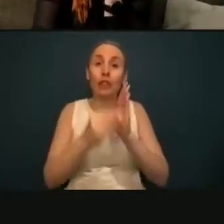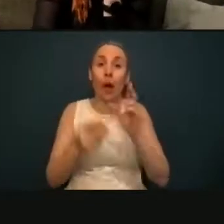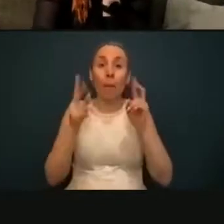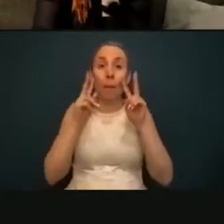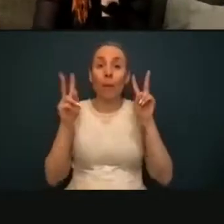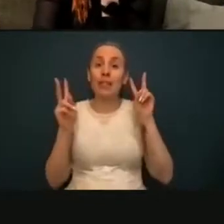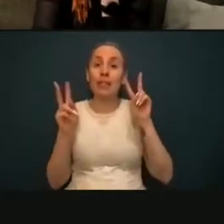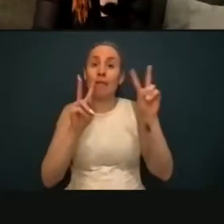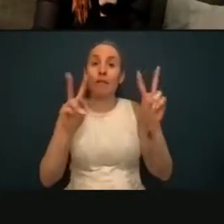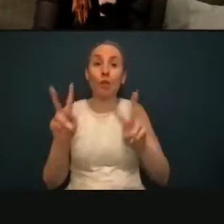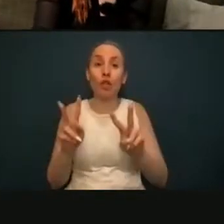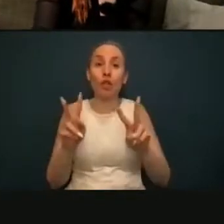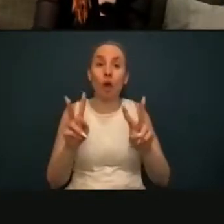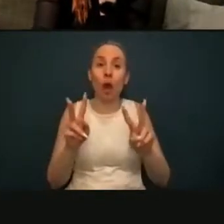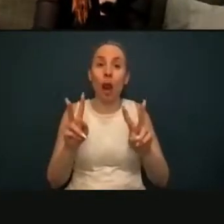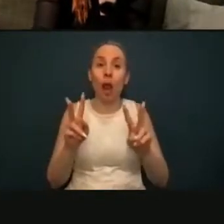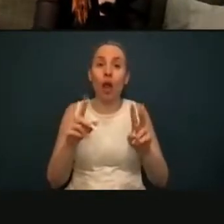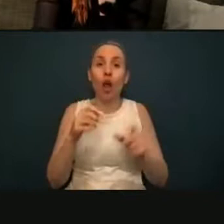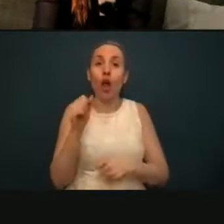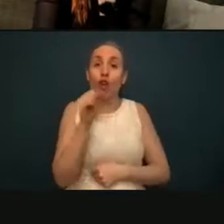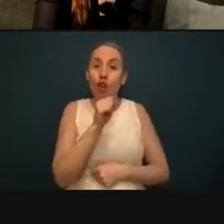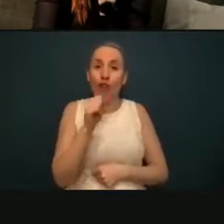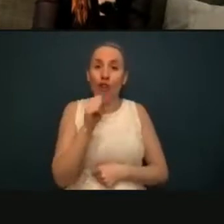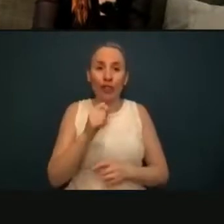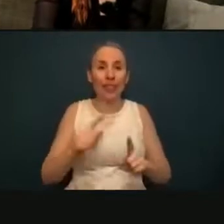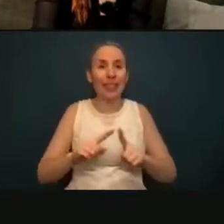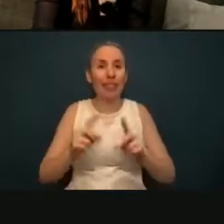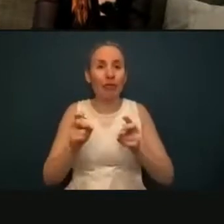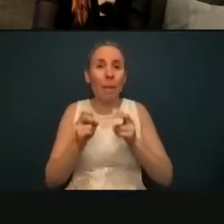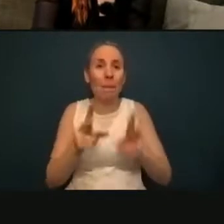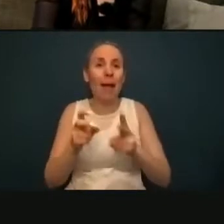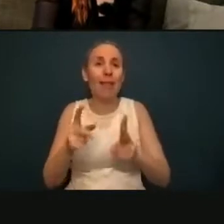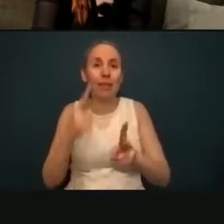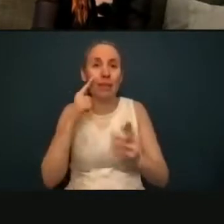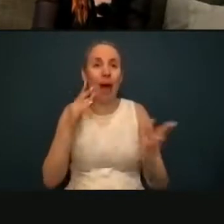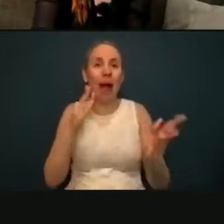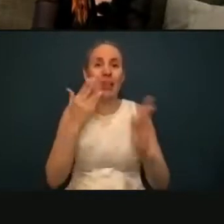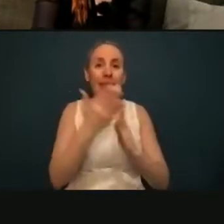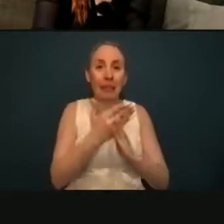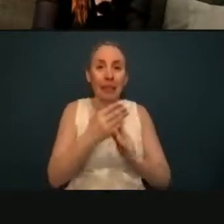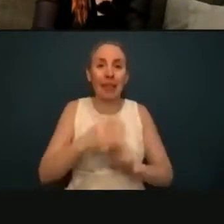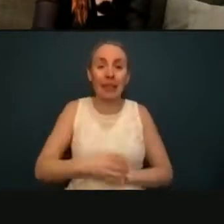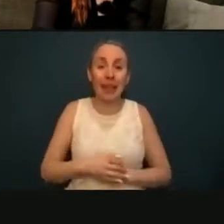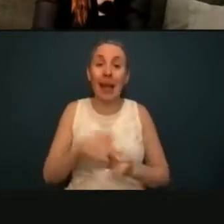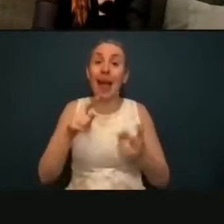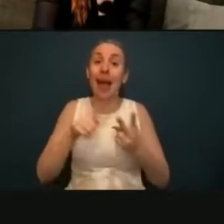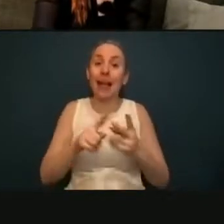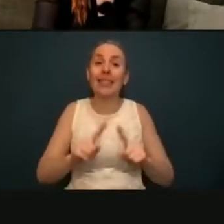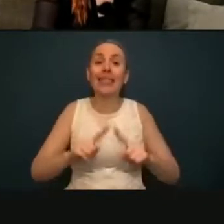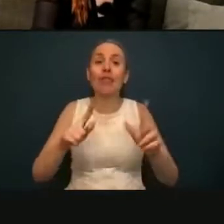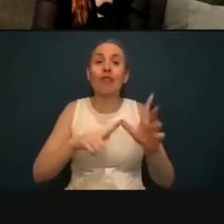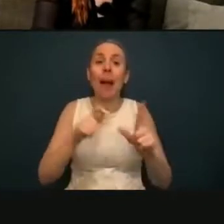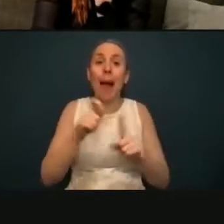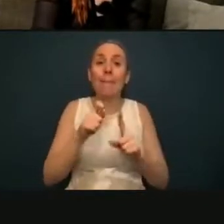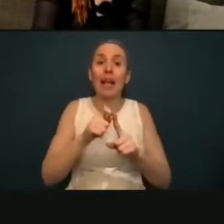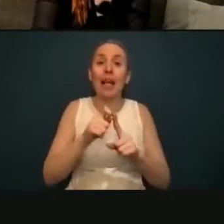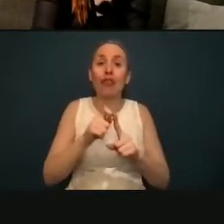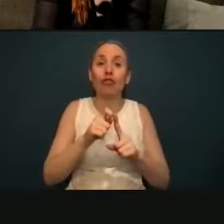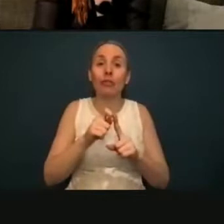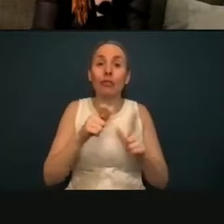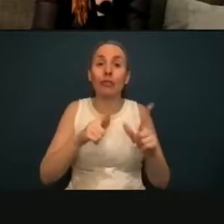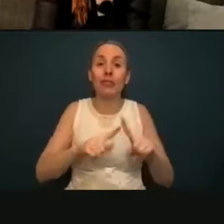the applications that I can say develop these things, they have